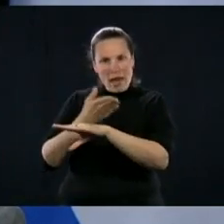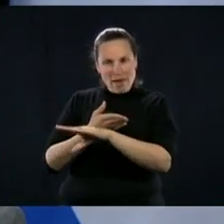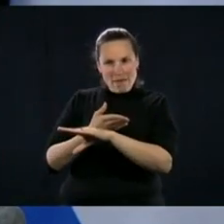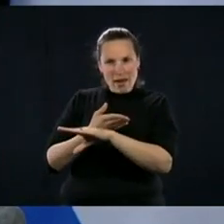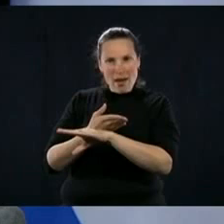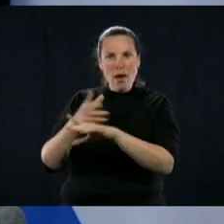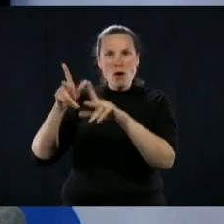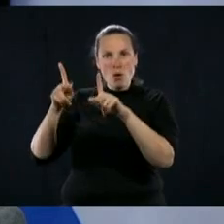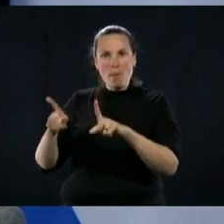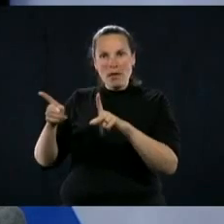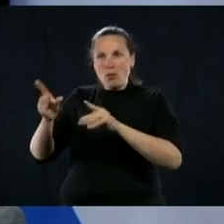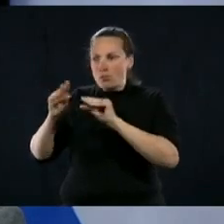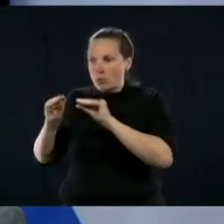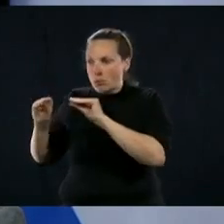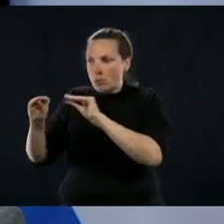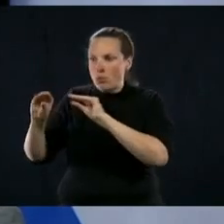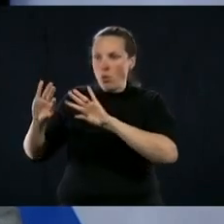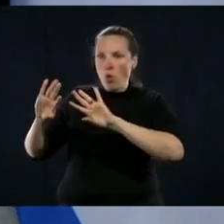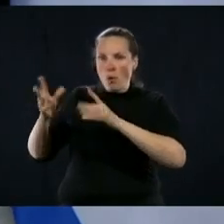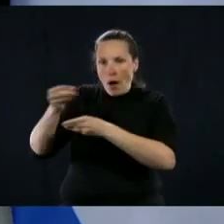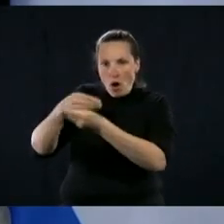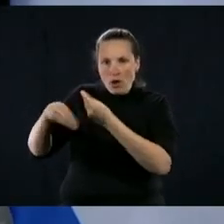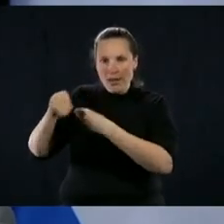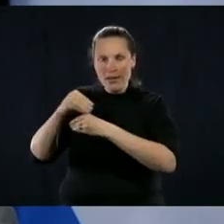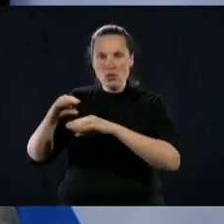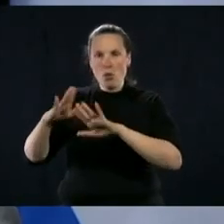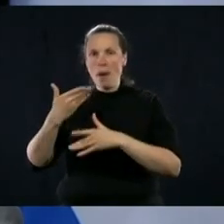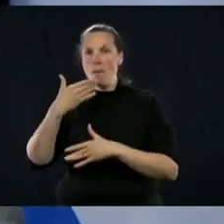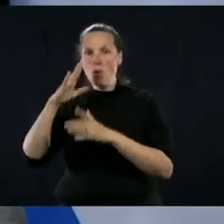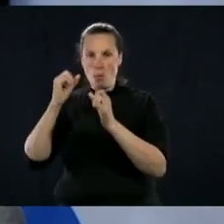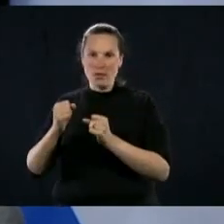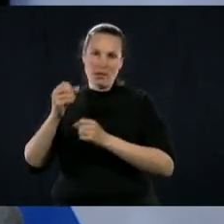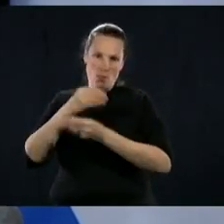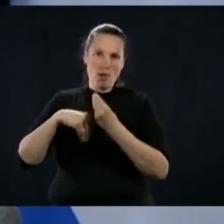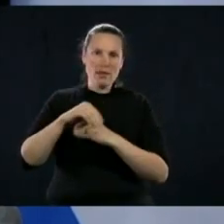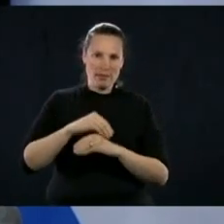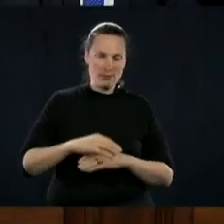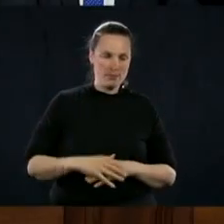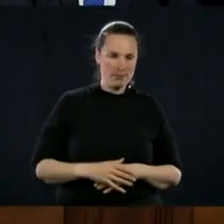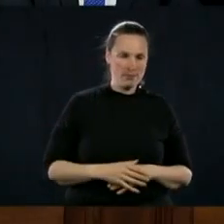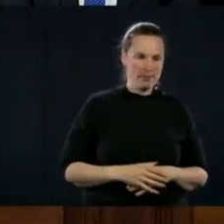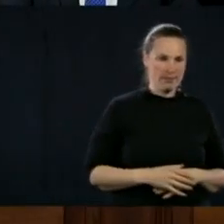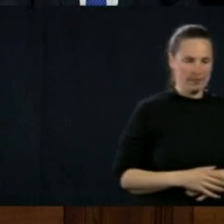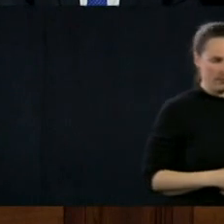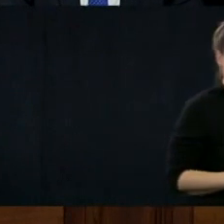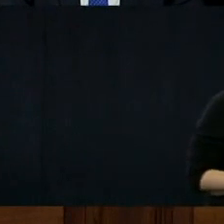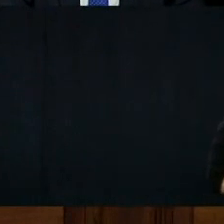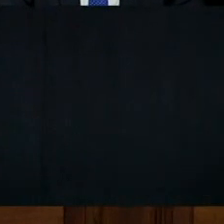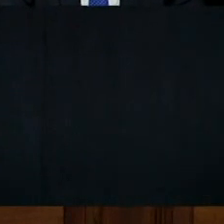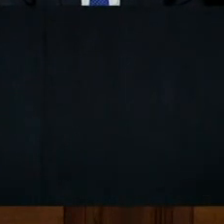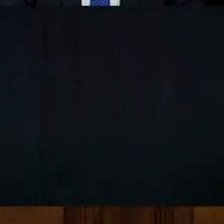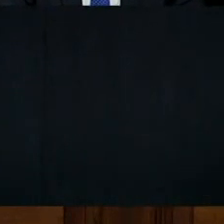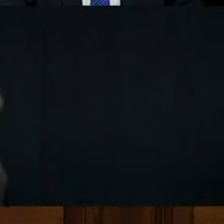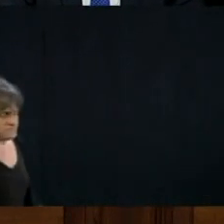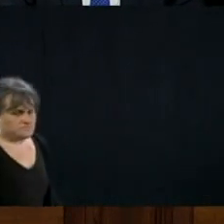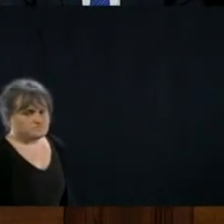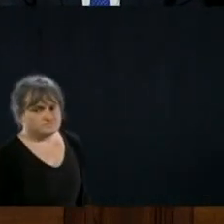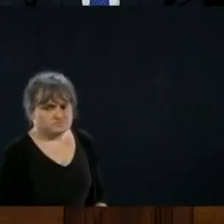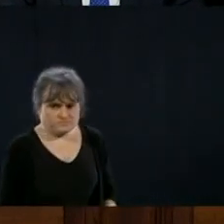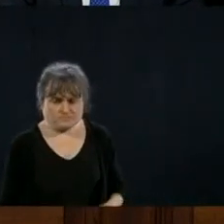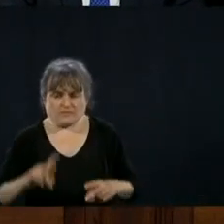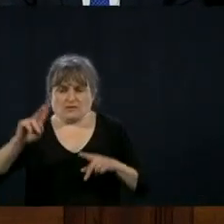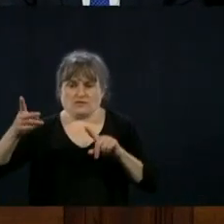People exchange perspectives to reopen differently, and I think that this is also important. Dr. Arruda, therefore,